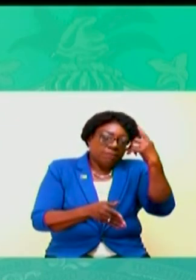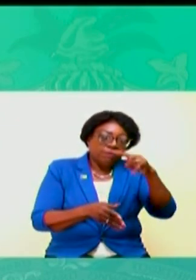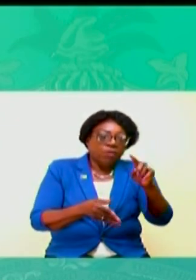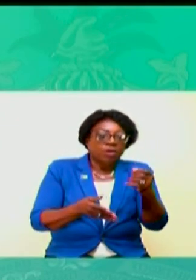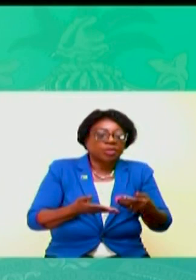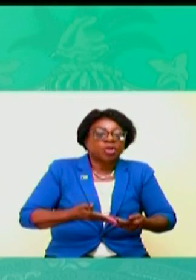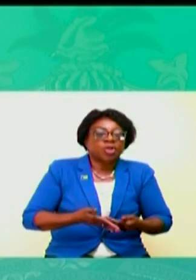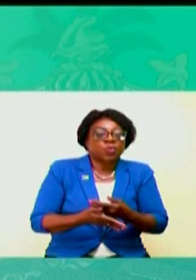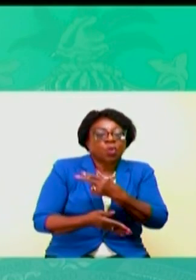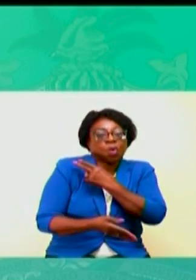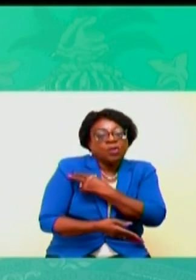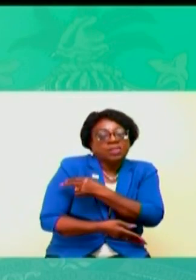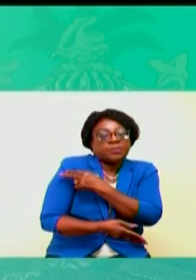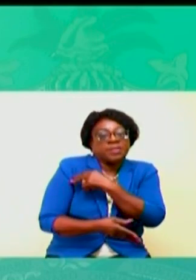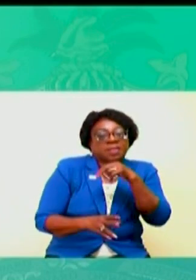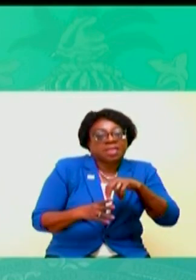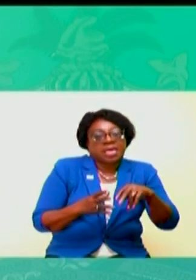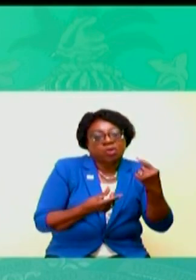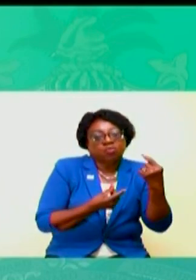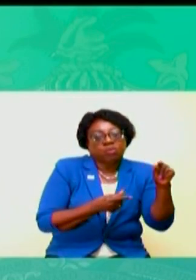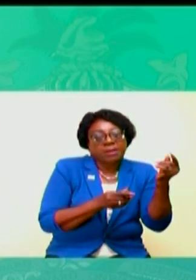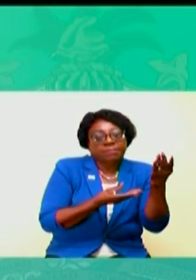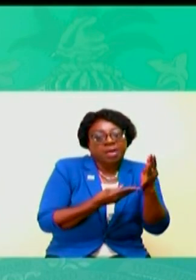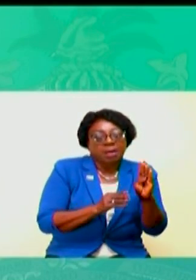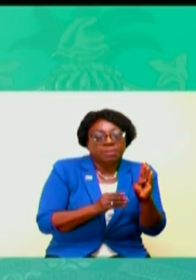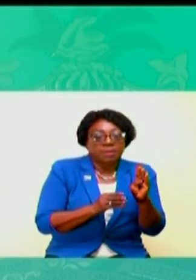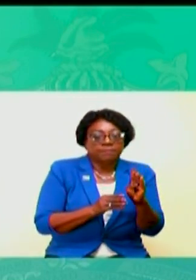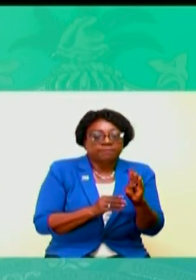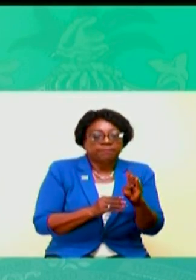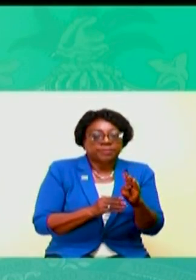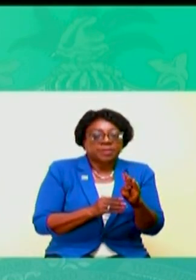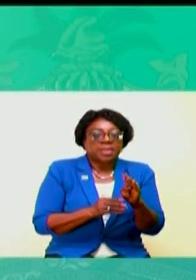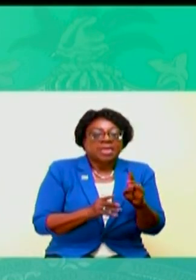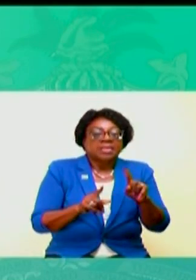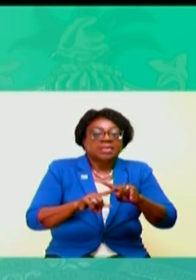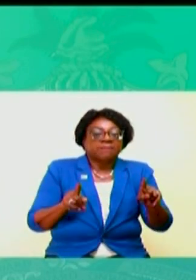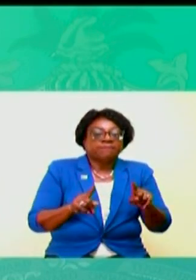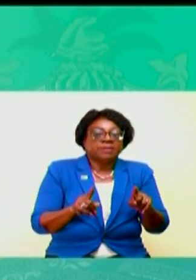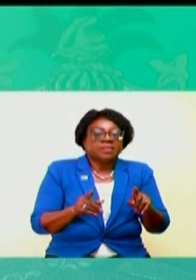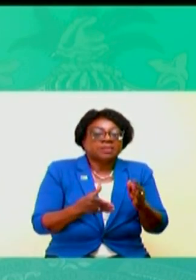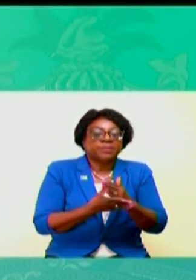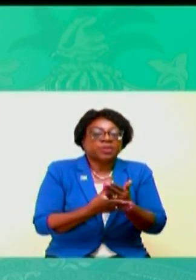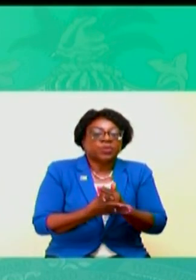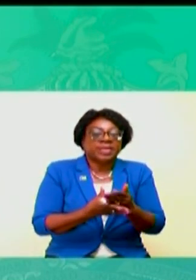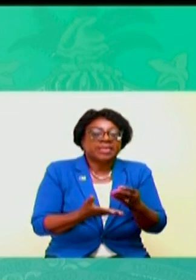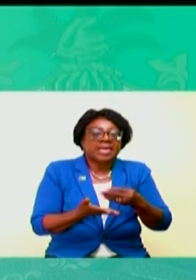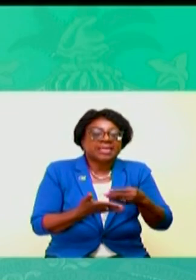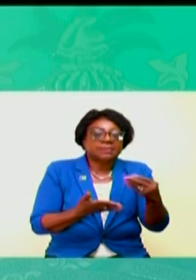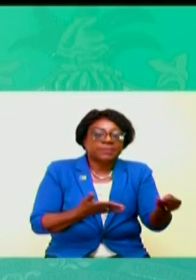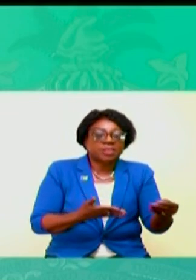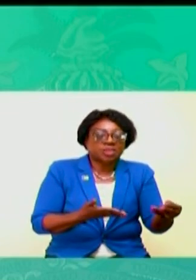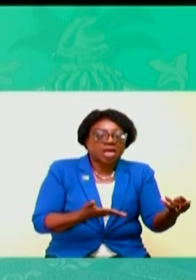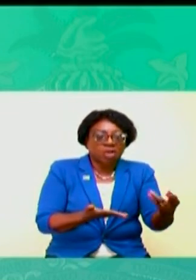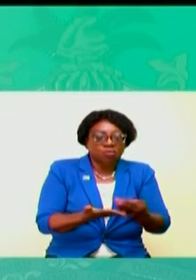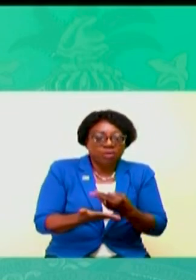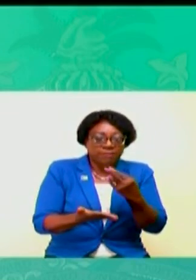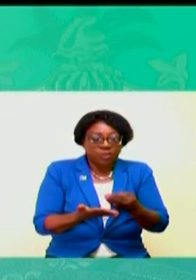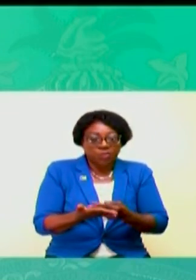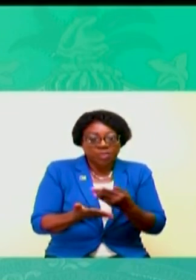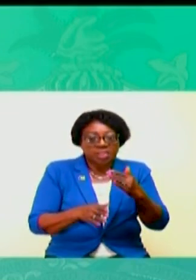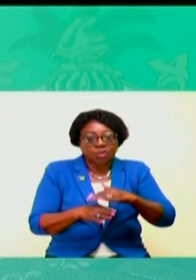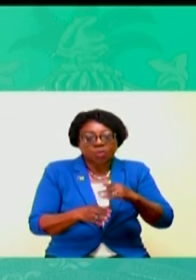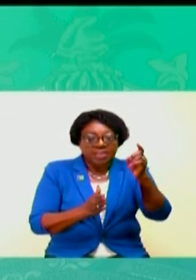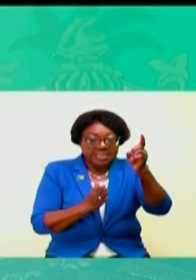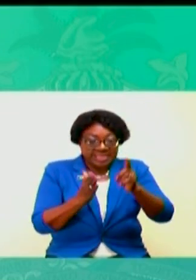by taxes and fees for various government functions. The difference between the expenditure and the revenue is called the